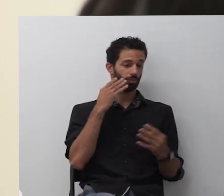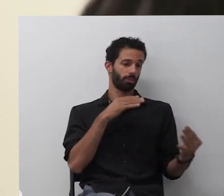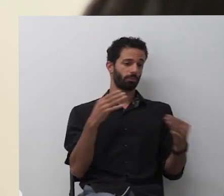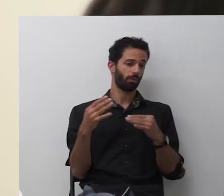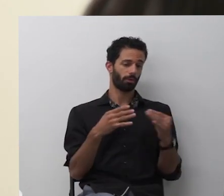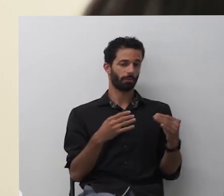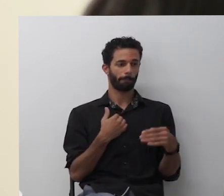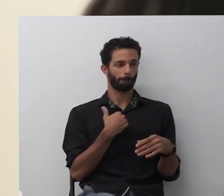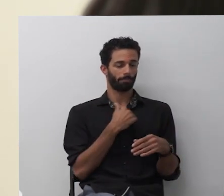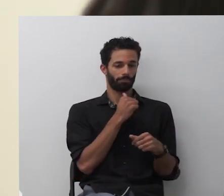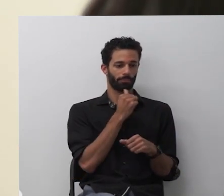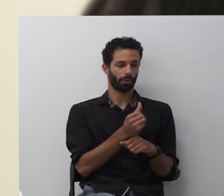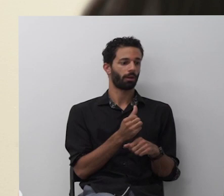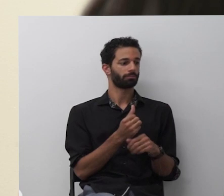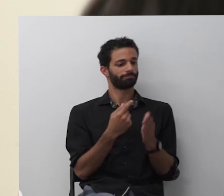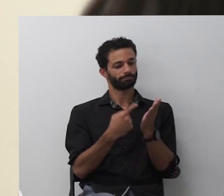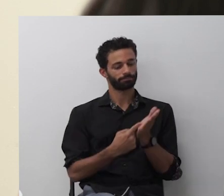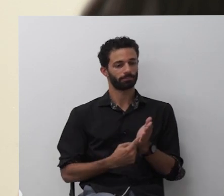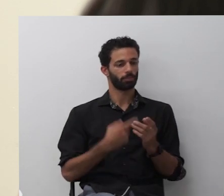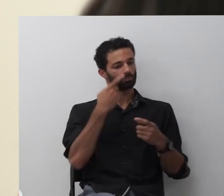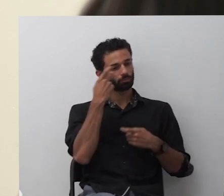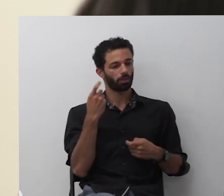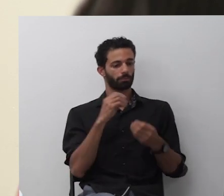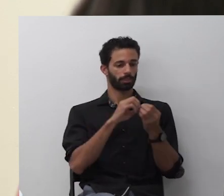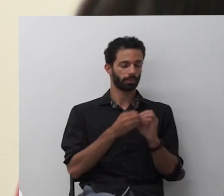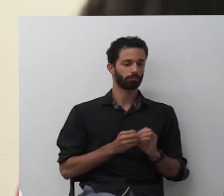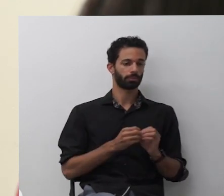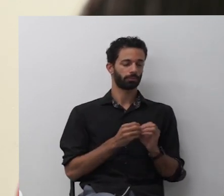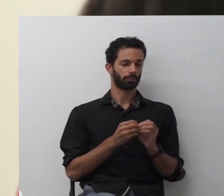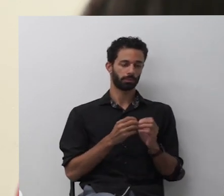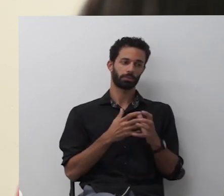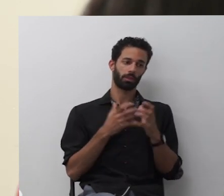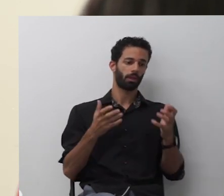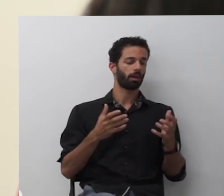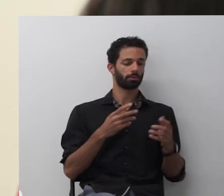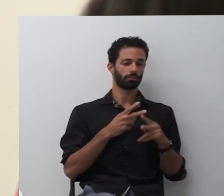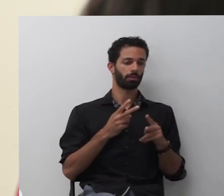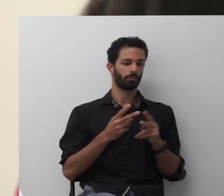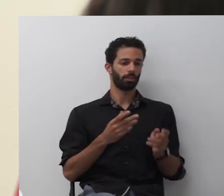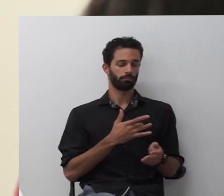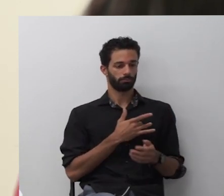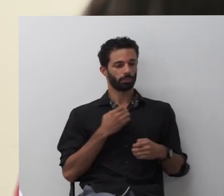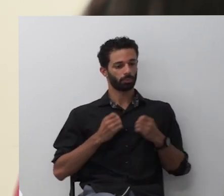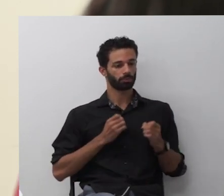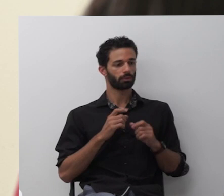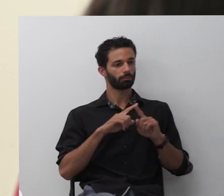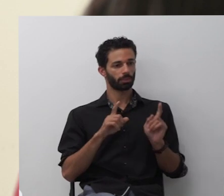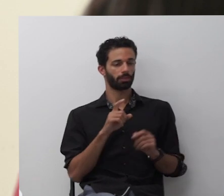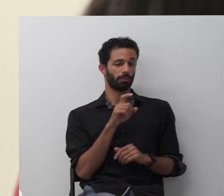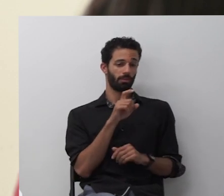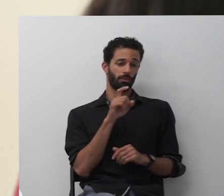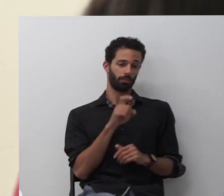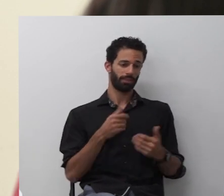I won't get into all the numbers of the trauma and because it's a lot and it's really heavy, but we need to have the